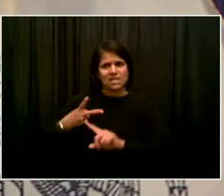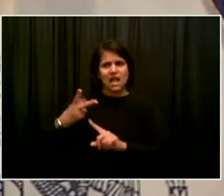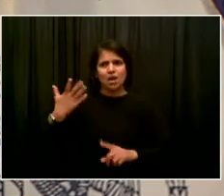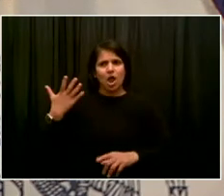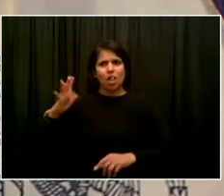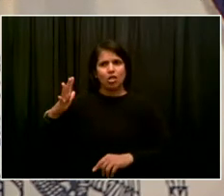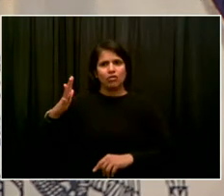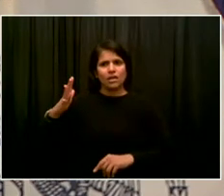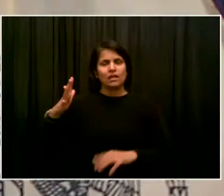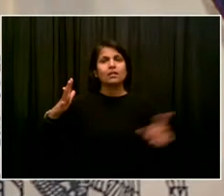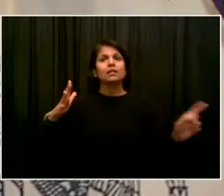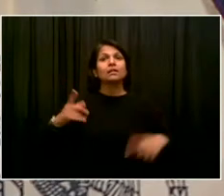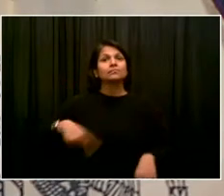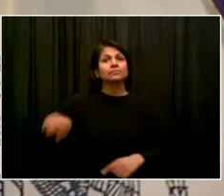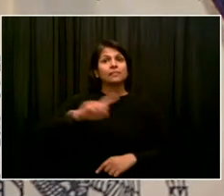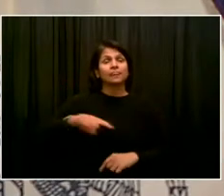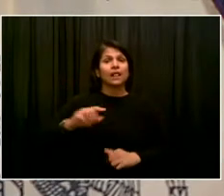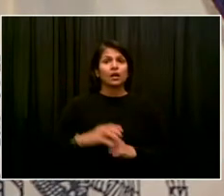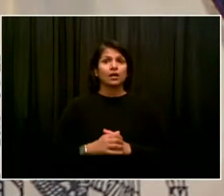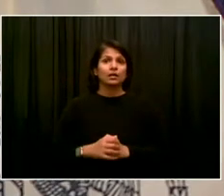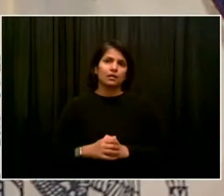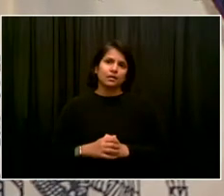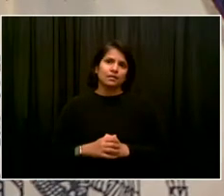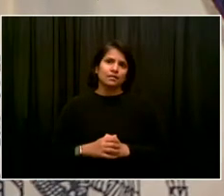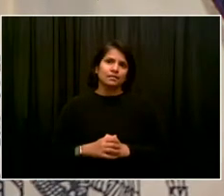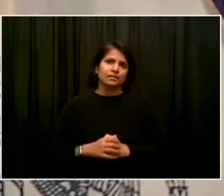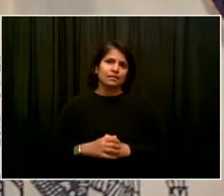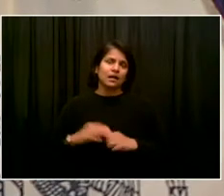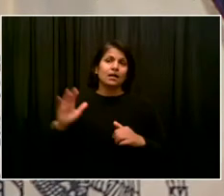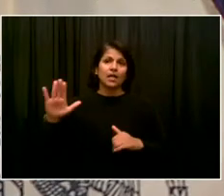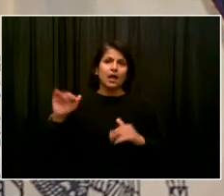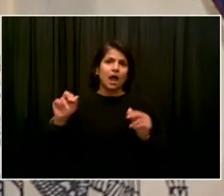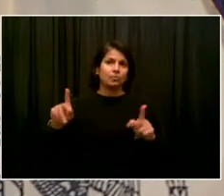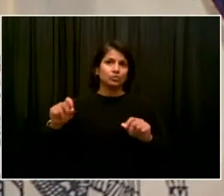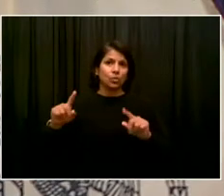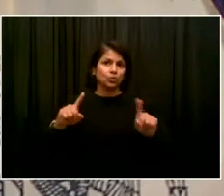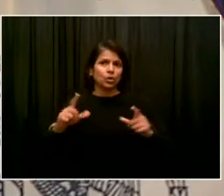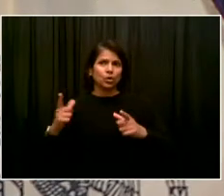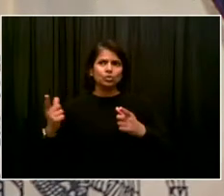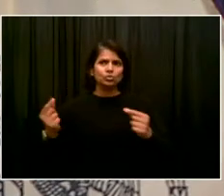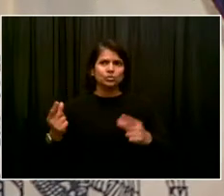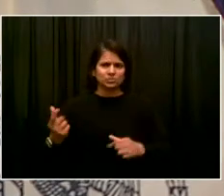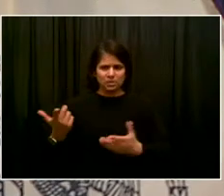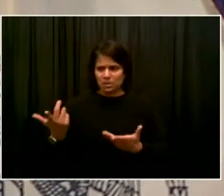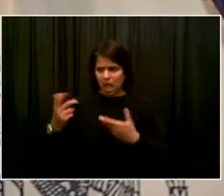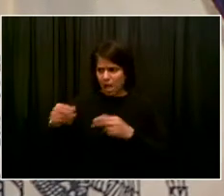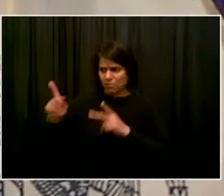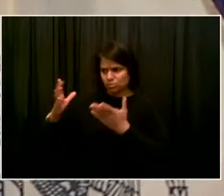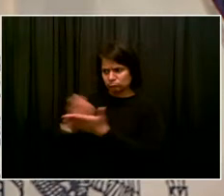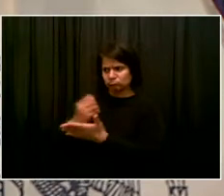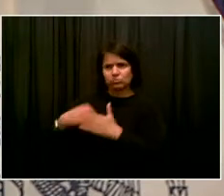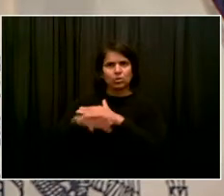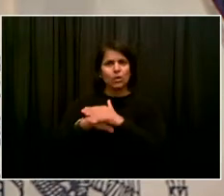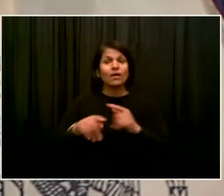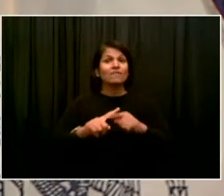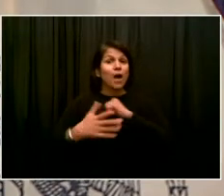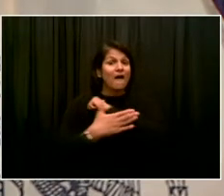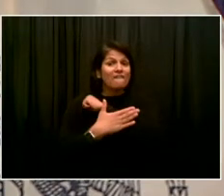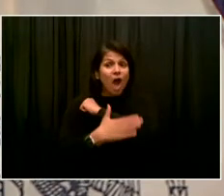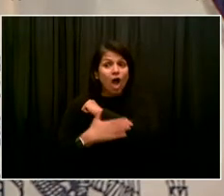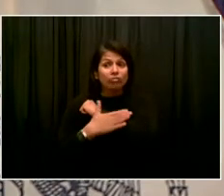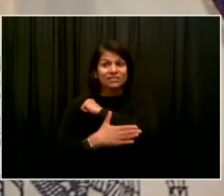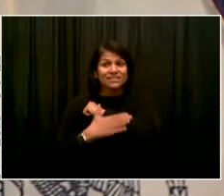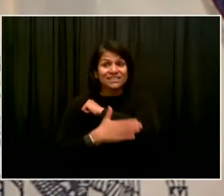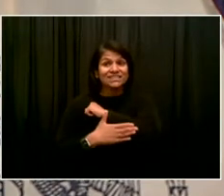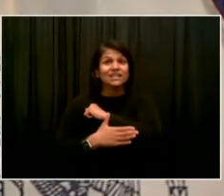to take advantage of everything covered by Key to NYC. For our foreign visitors, we've made very, very clear that vaccination is part of